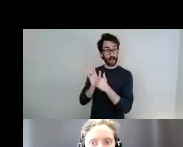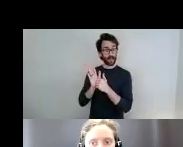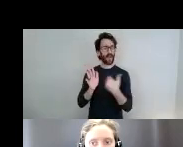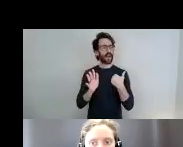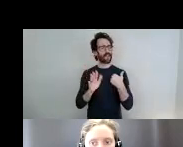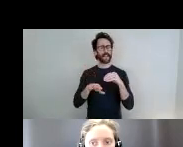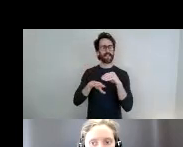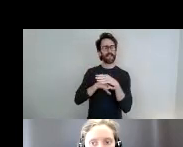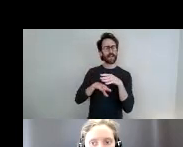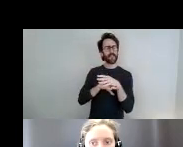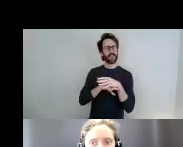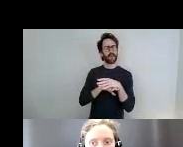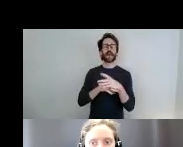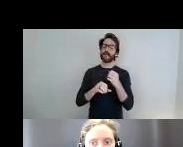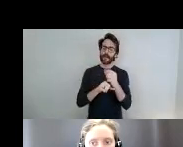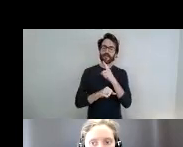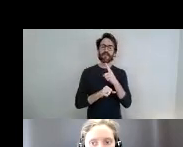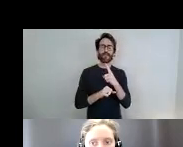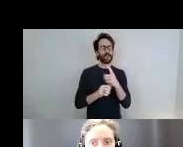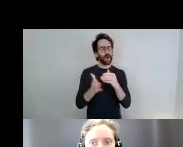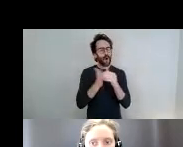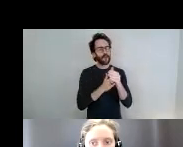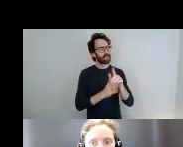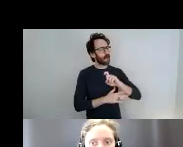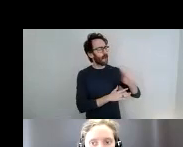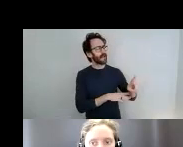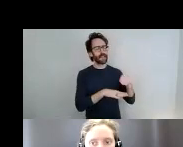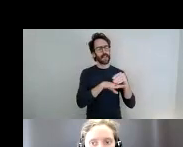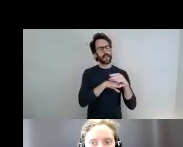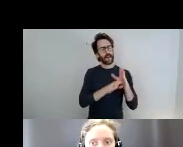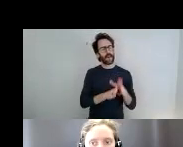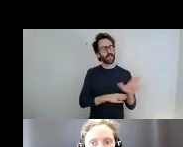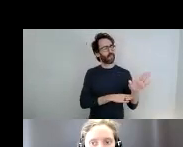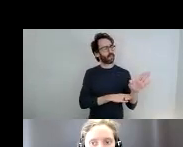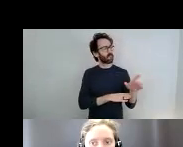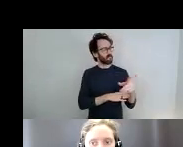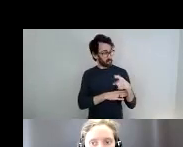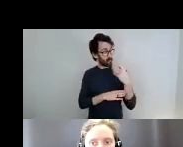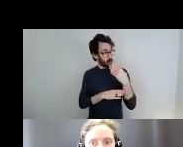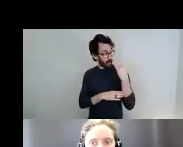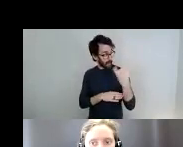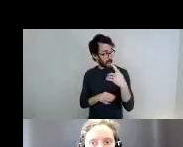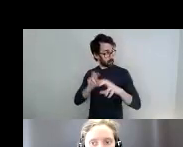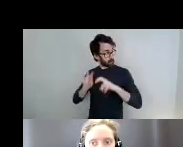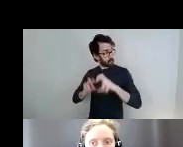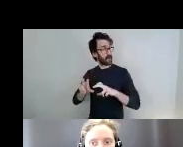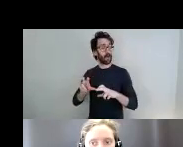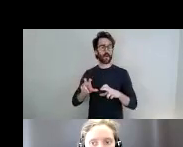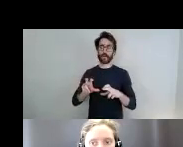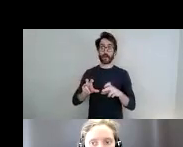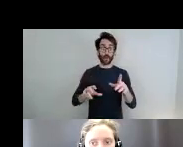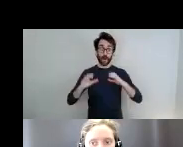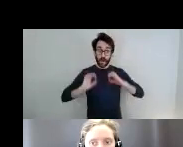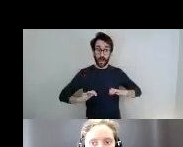make sure that you communicate regularly with your advisor. You keep your know your client form up to date, so they're up to date with